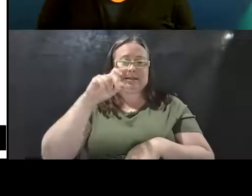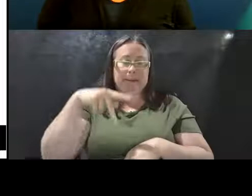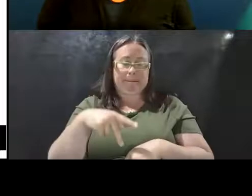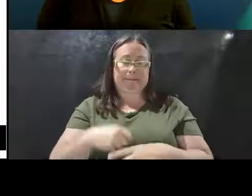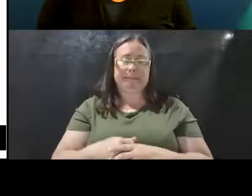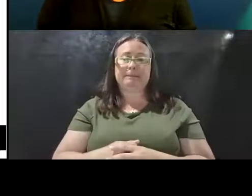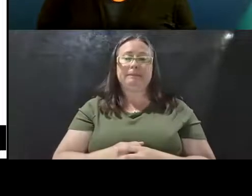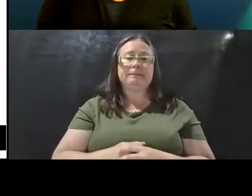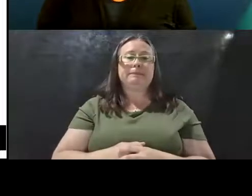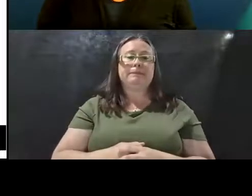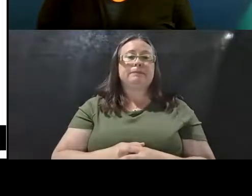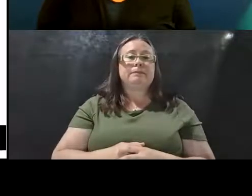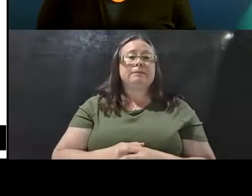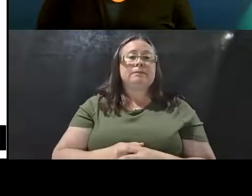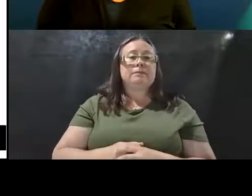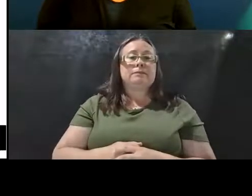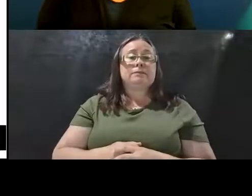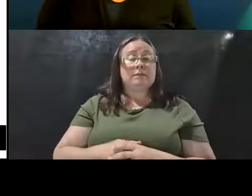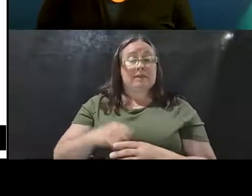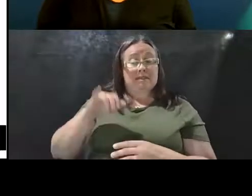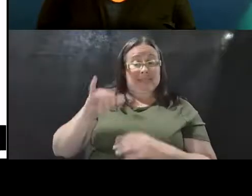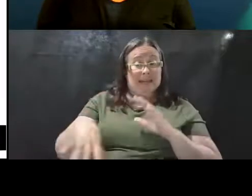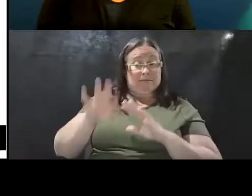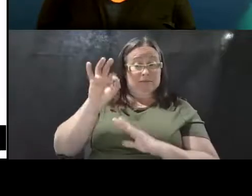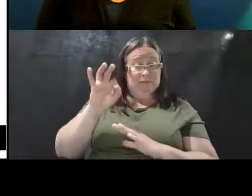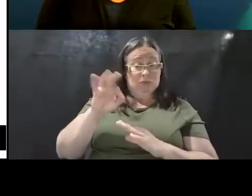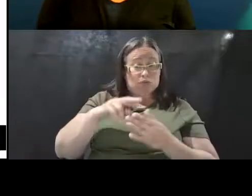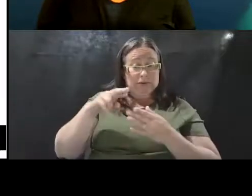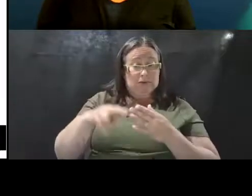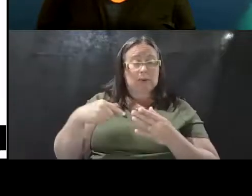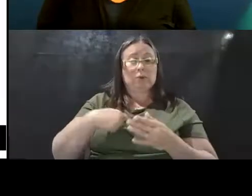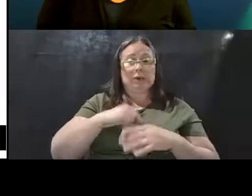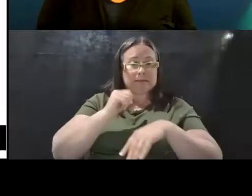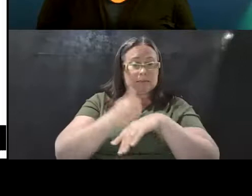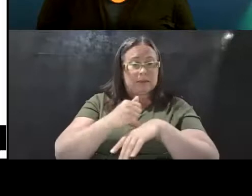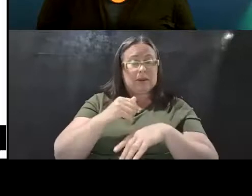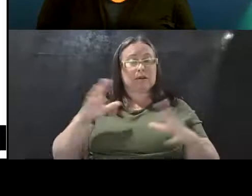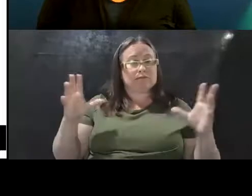So as a result of that discovery, we actually formed a consortium